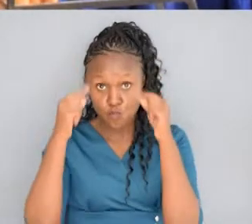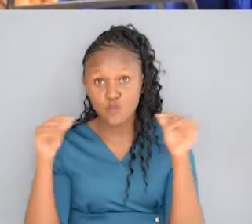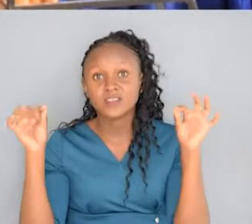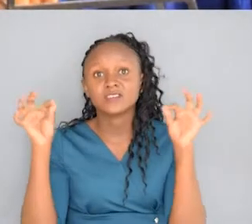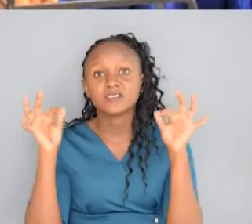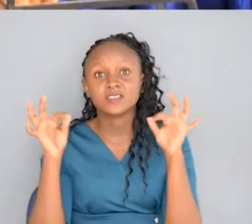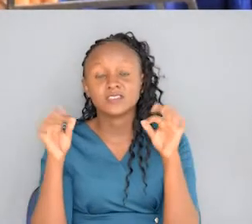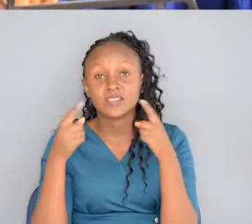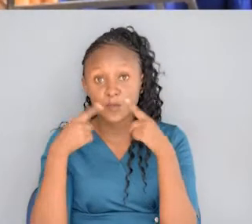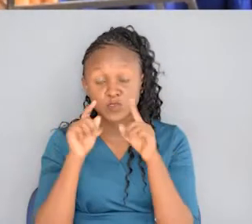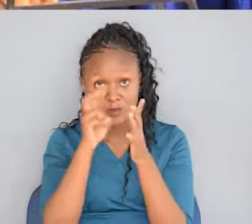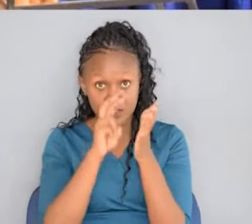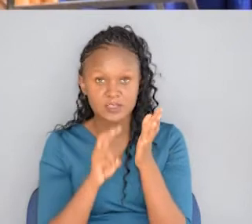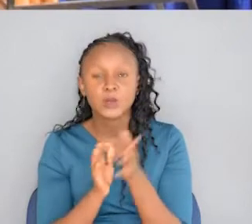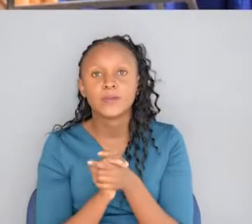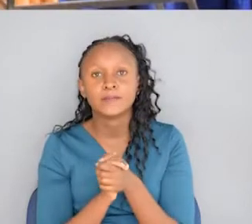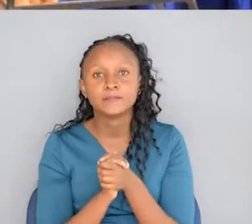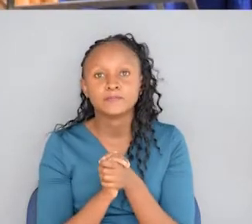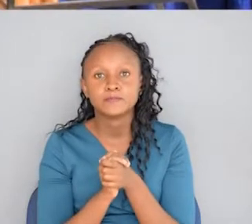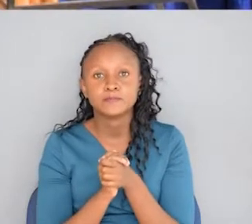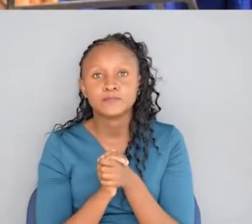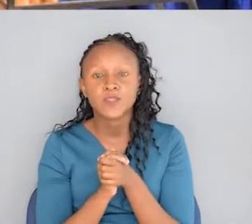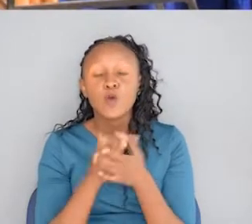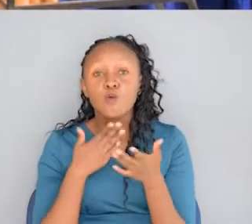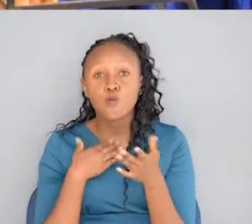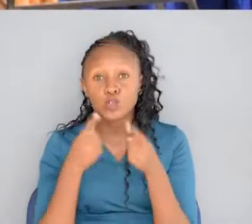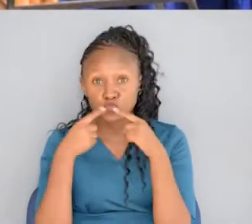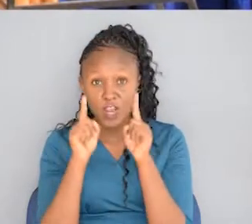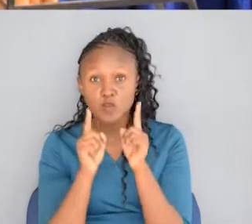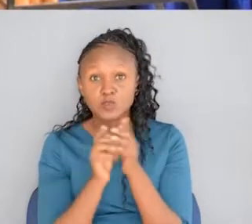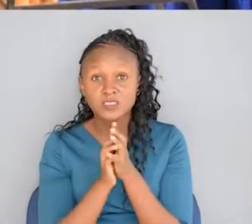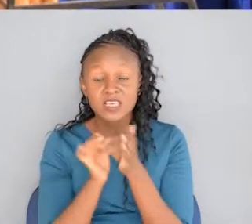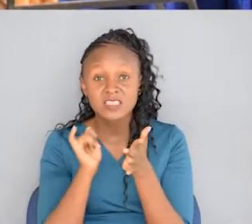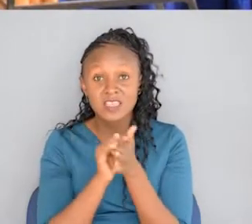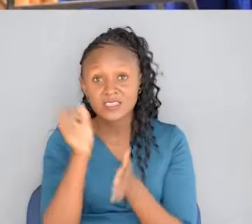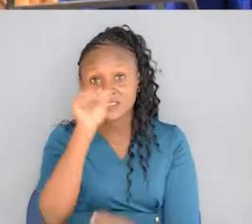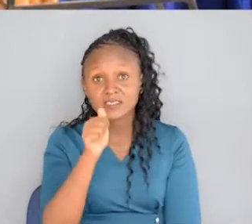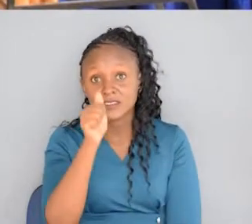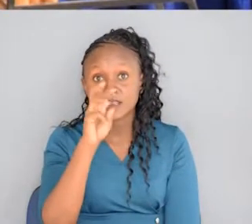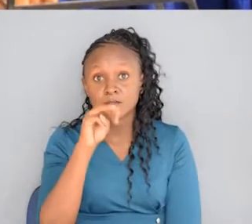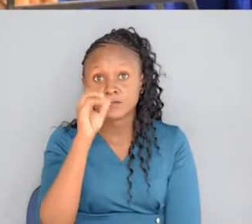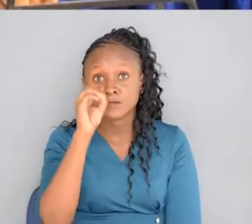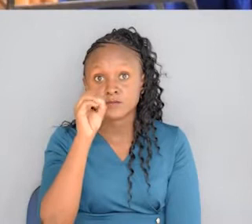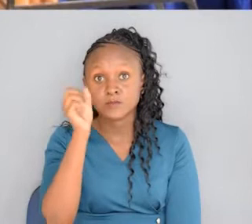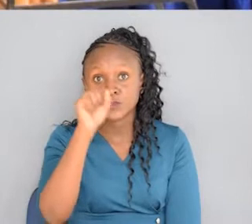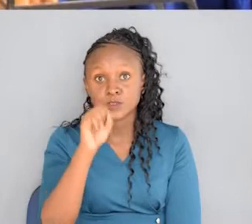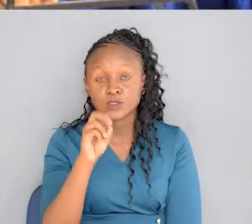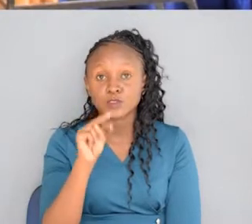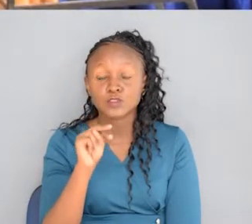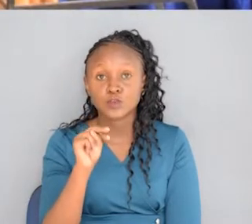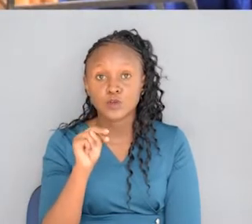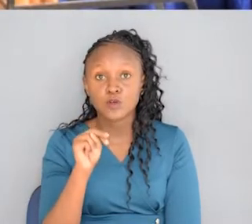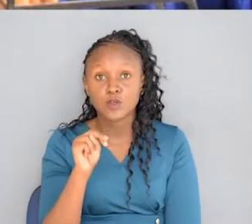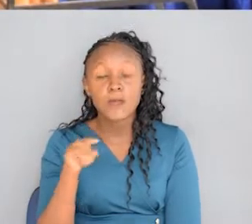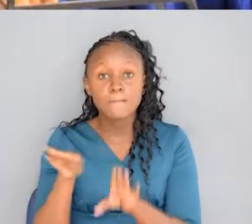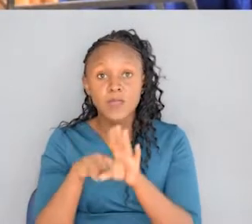is. We would like to announce that Samson Kabogo, a member of Pcea Kariobangi South Church, would like